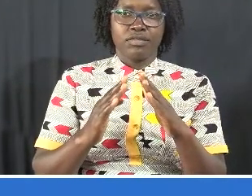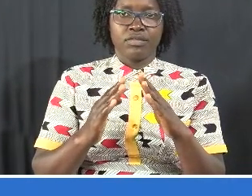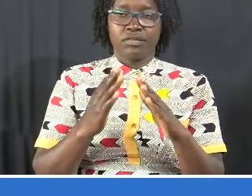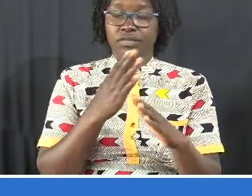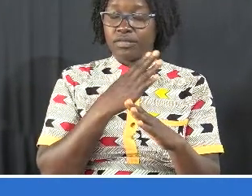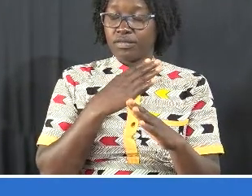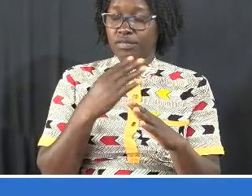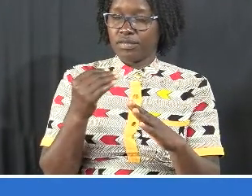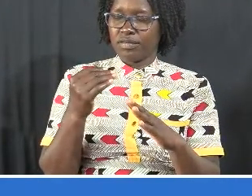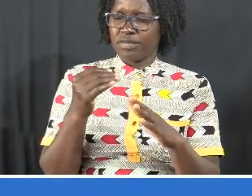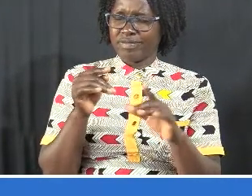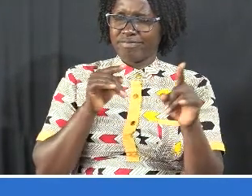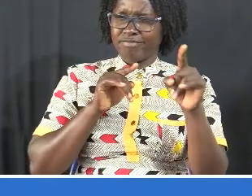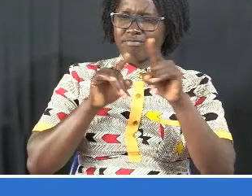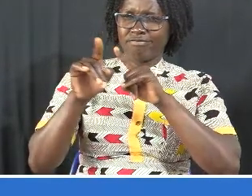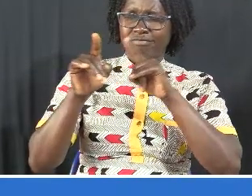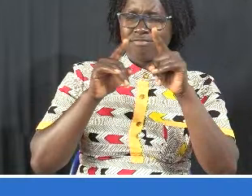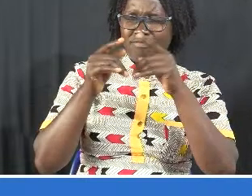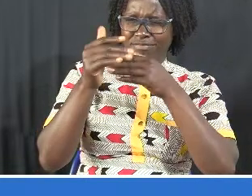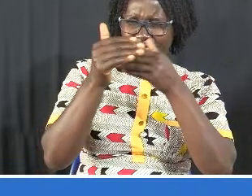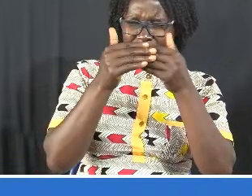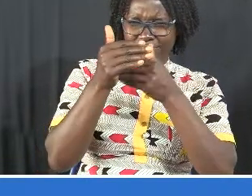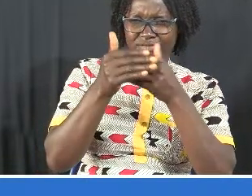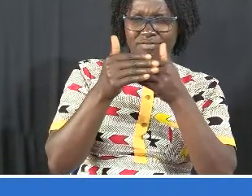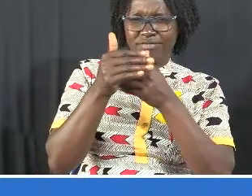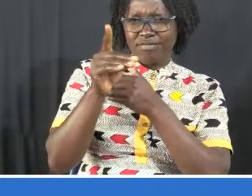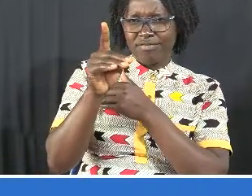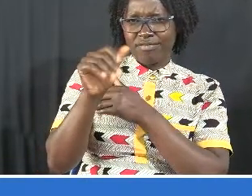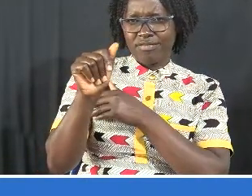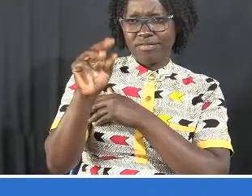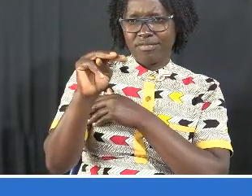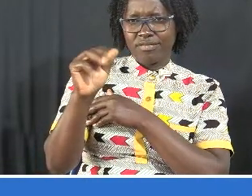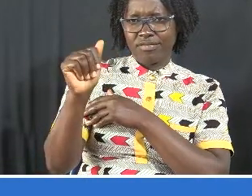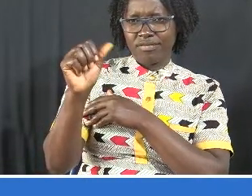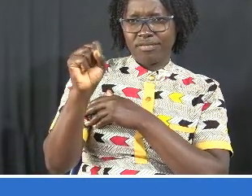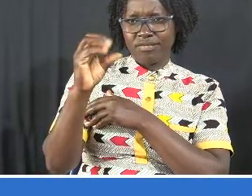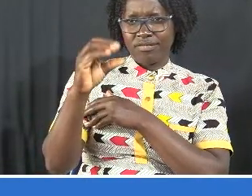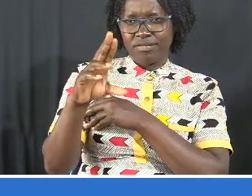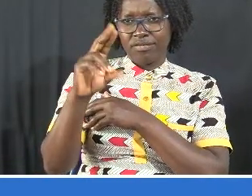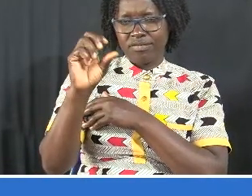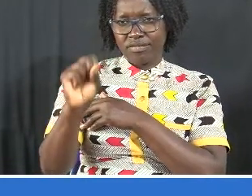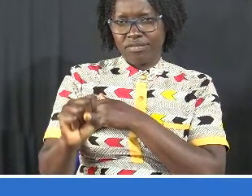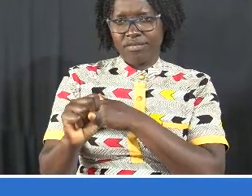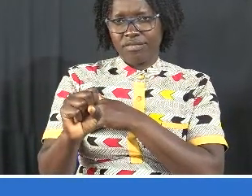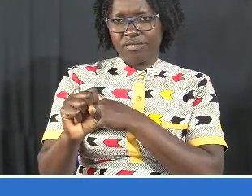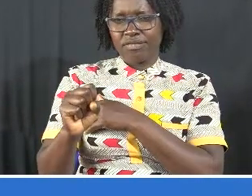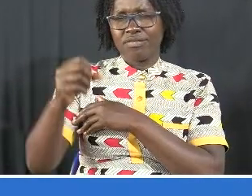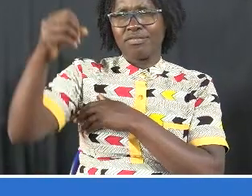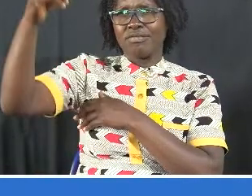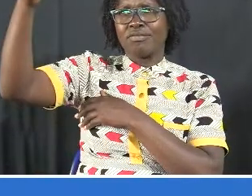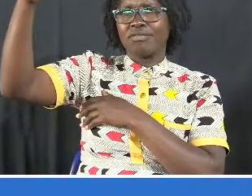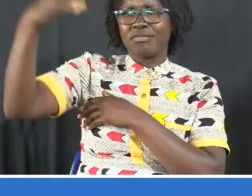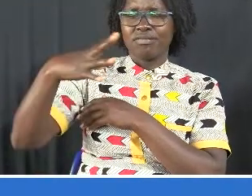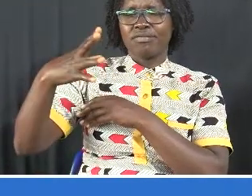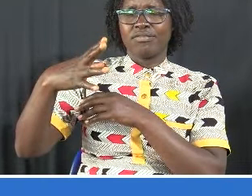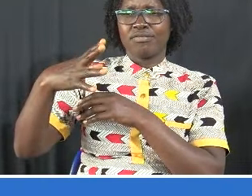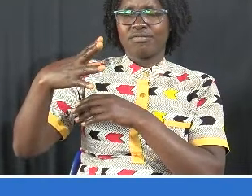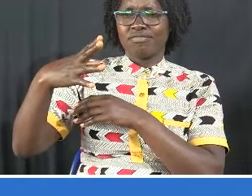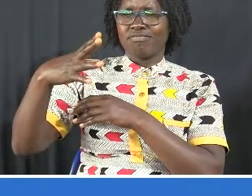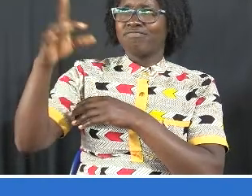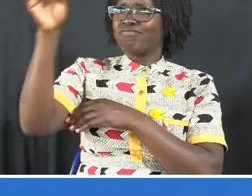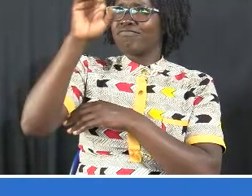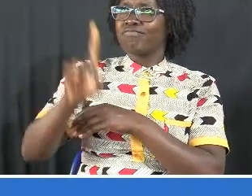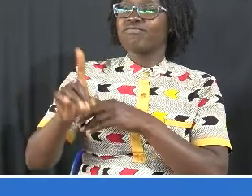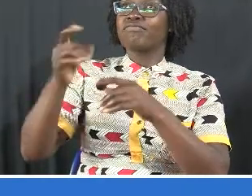as he journeyed, he came near Damascus, and suddenly a light shone around him